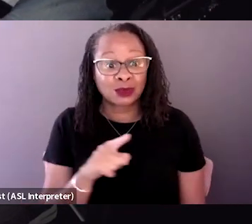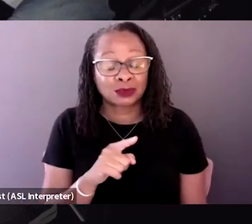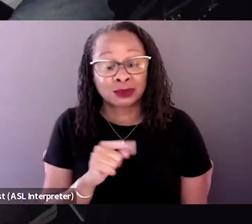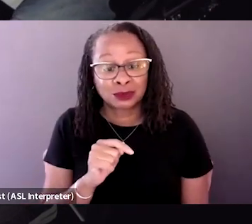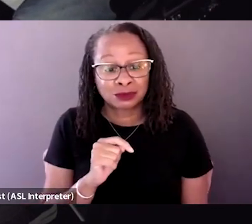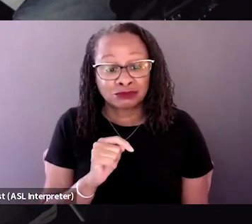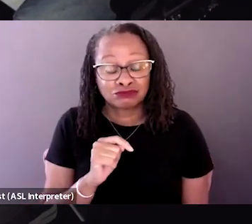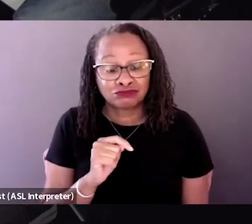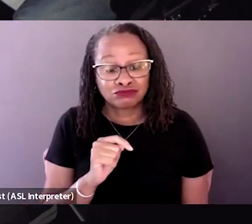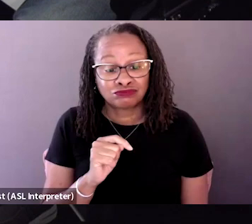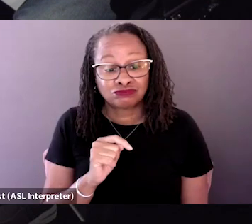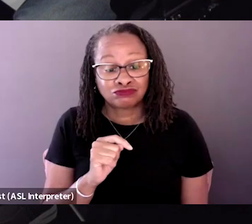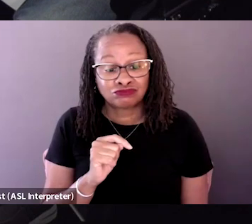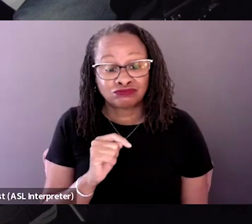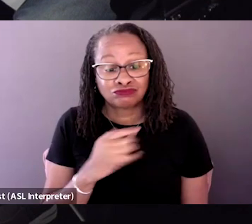guys?